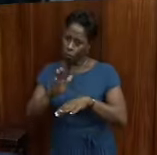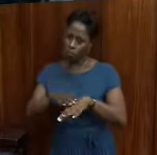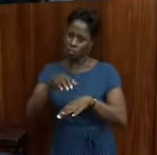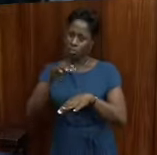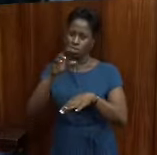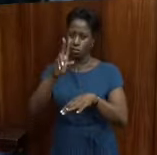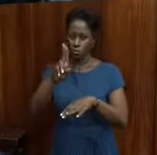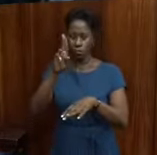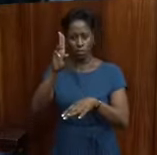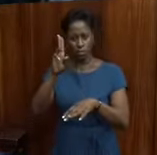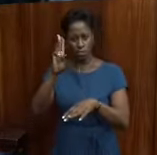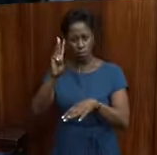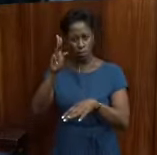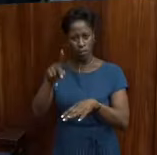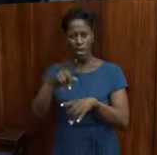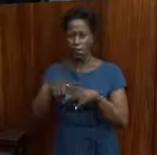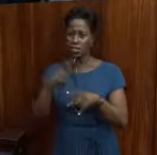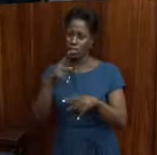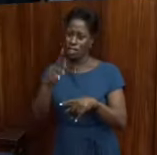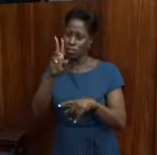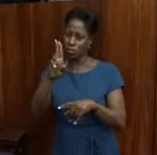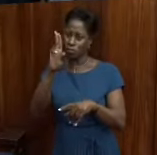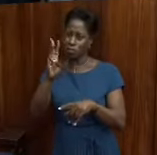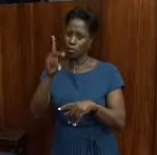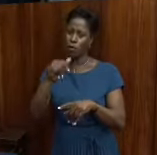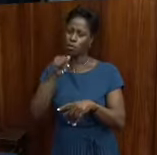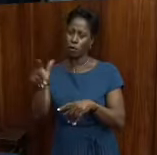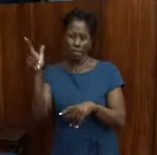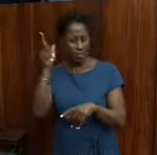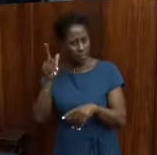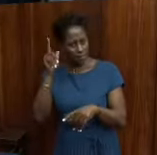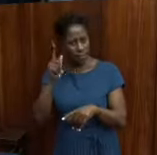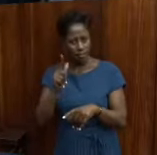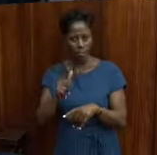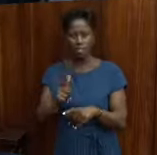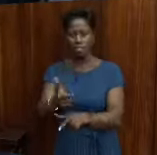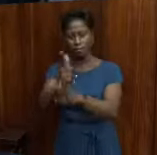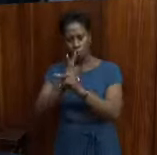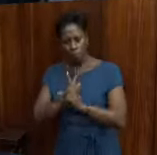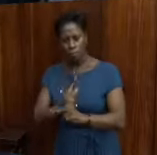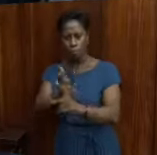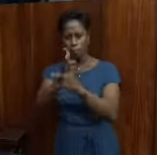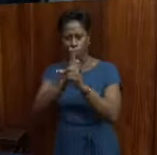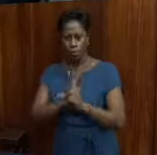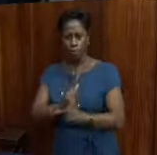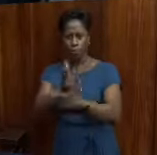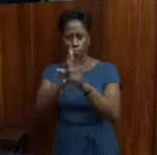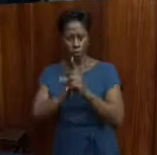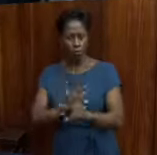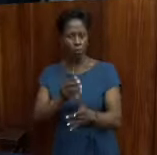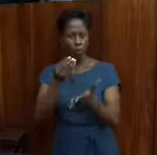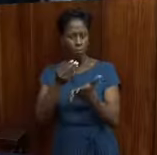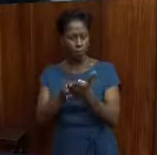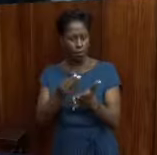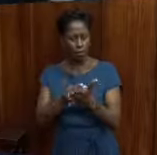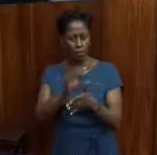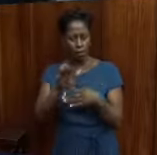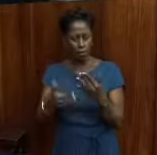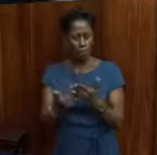construction delays and massive cost overruns have been plaguing the Huronneau International Redevelopment